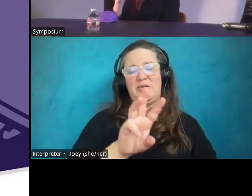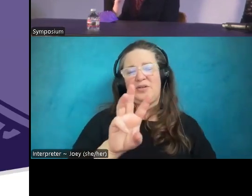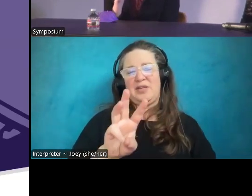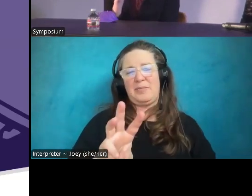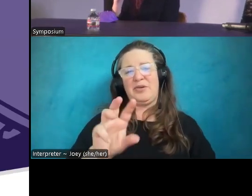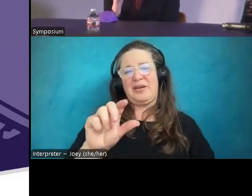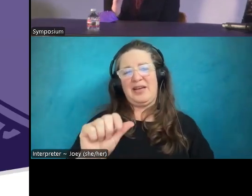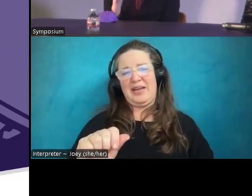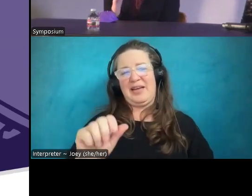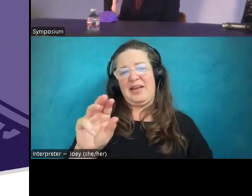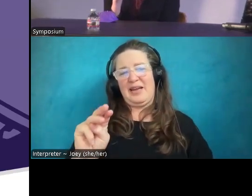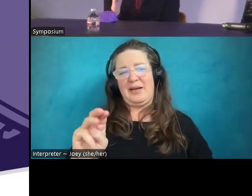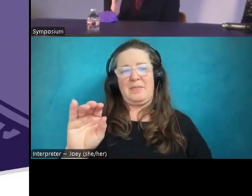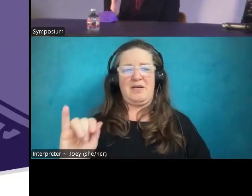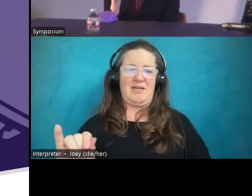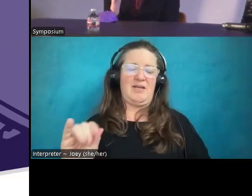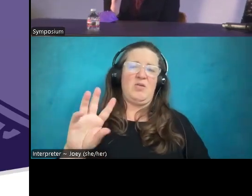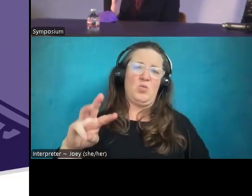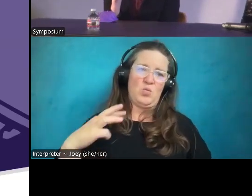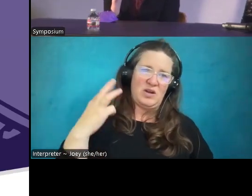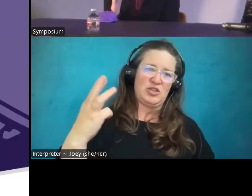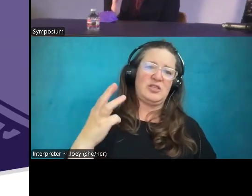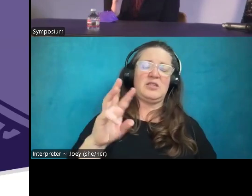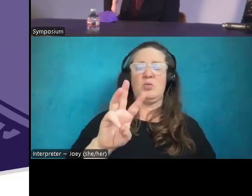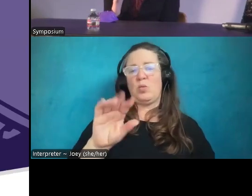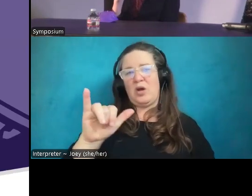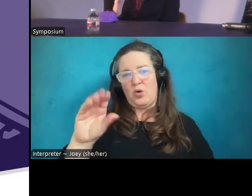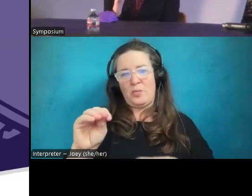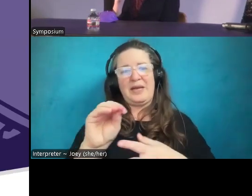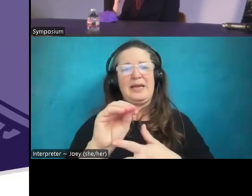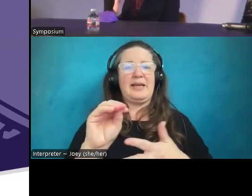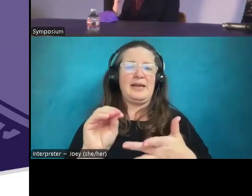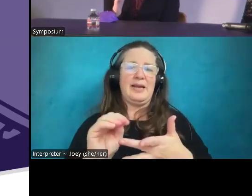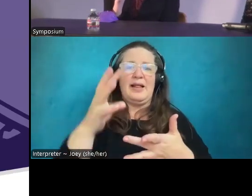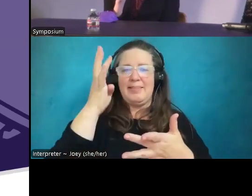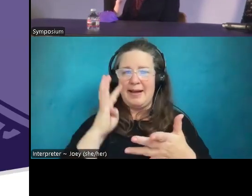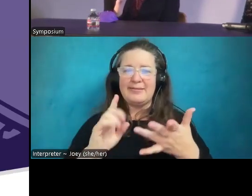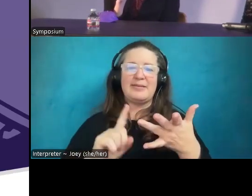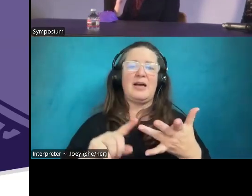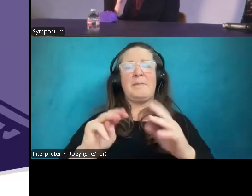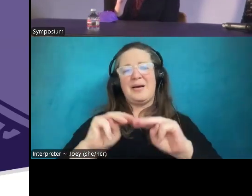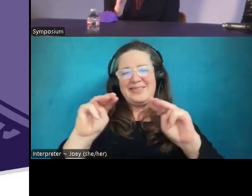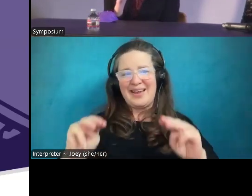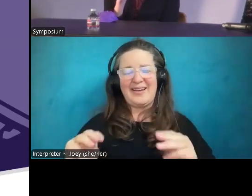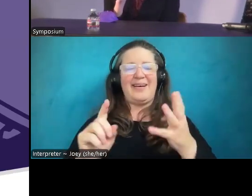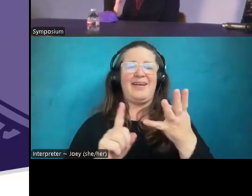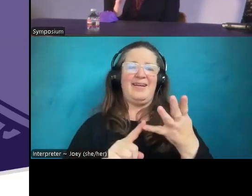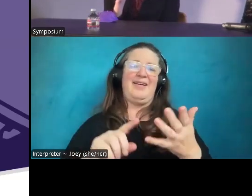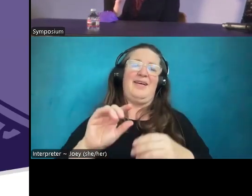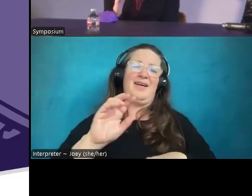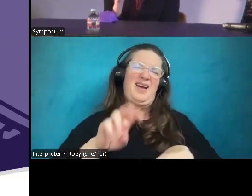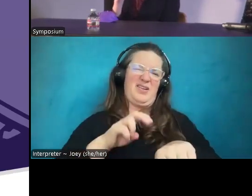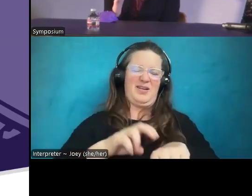and Idaho. And that's our goal in the next 5 years, to get started with that, at least through networks that already